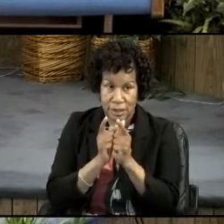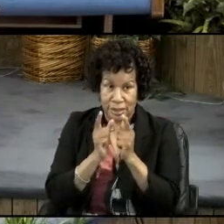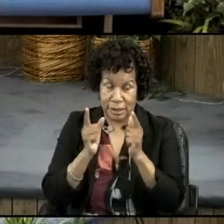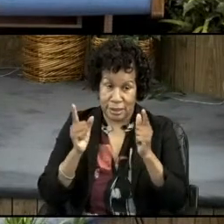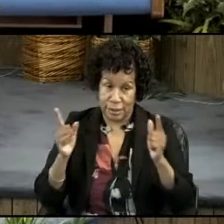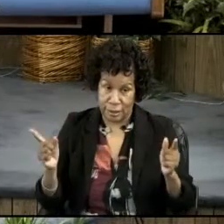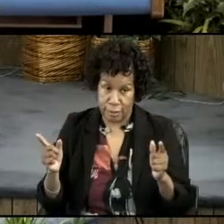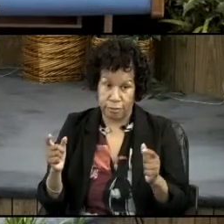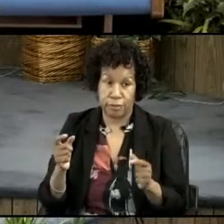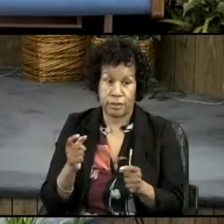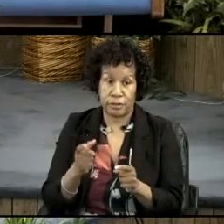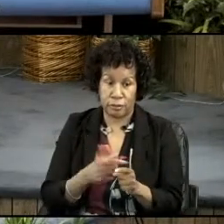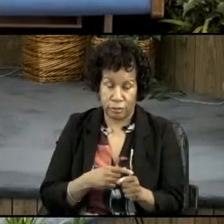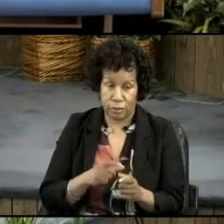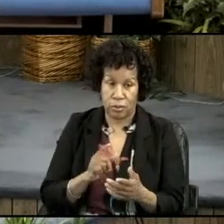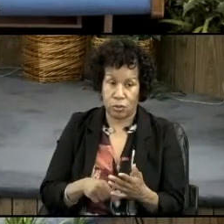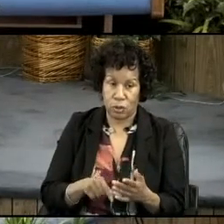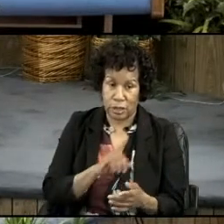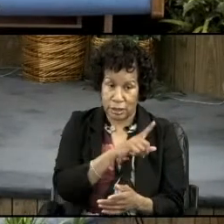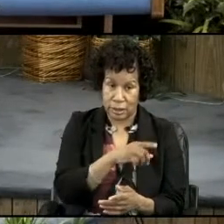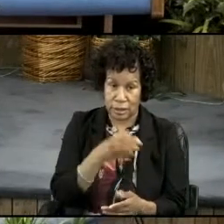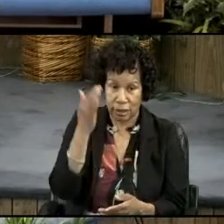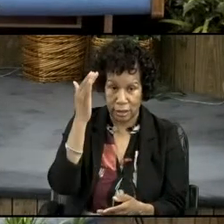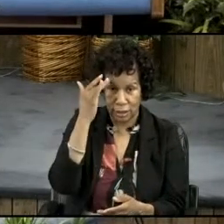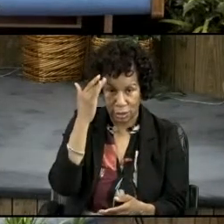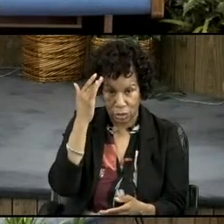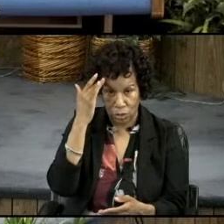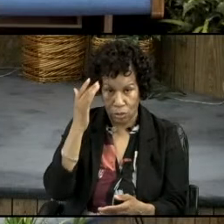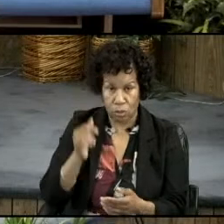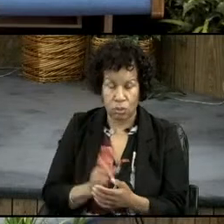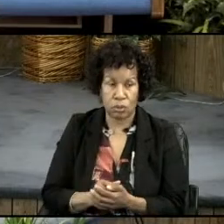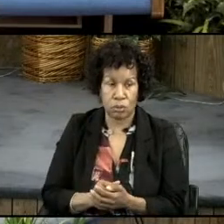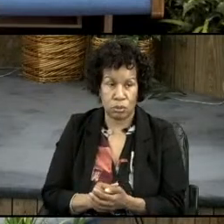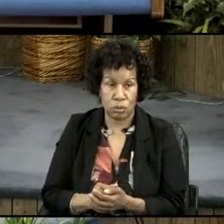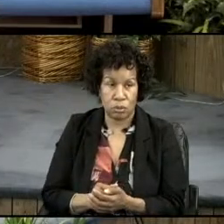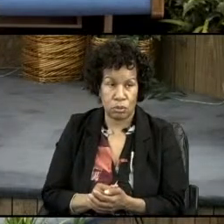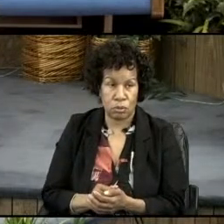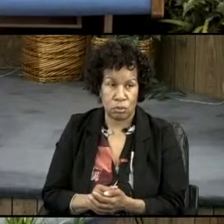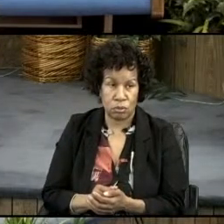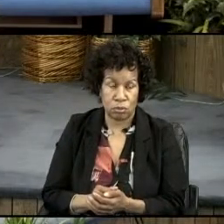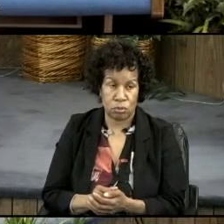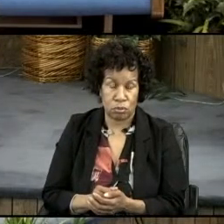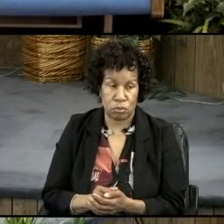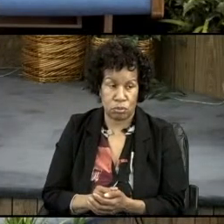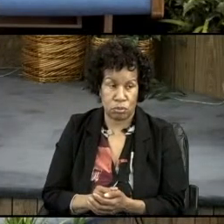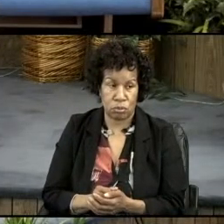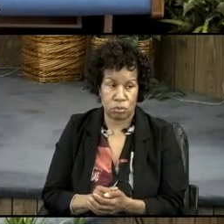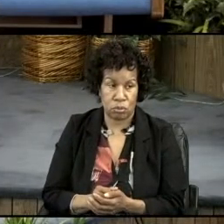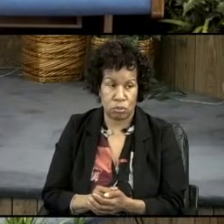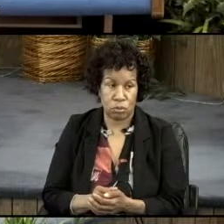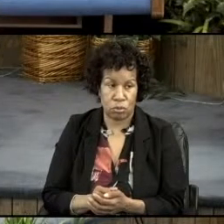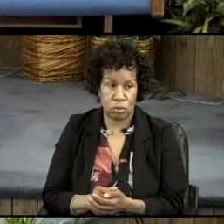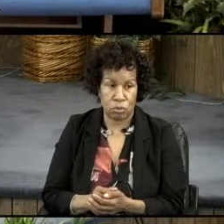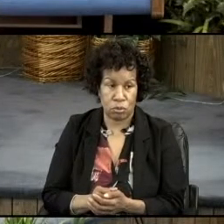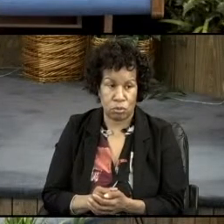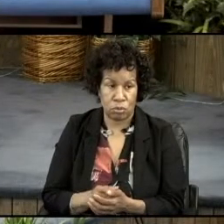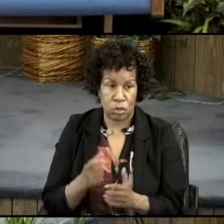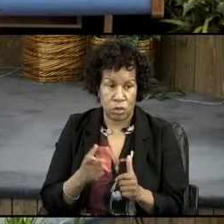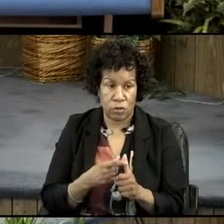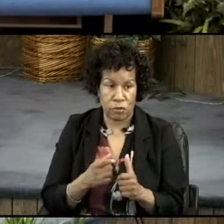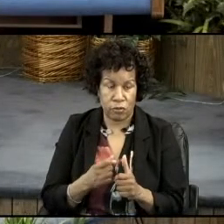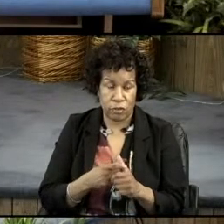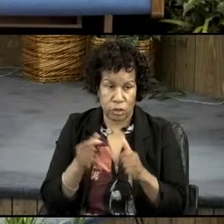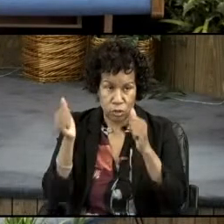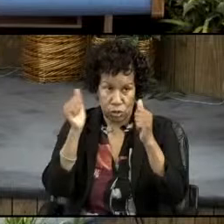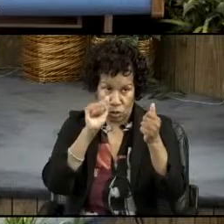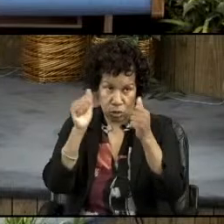Army. Because the regular Army is dependent upon technology. It's dependent upon